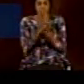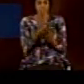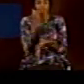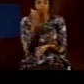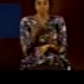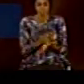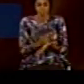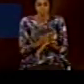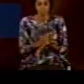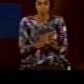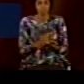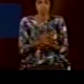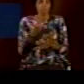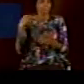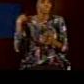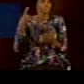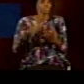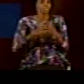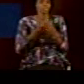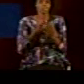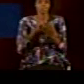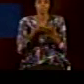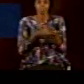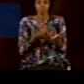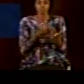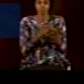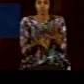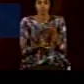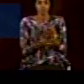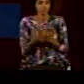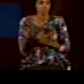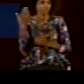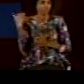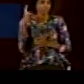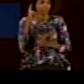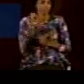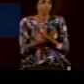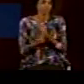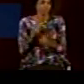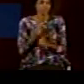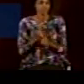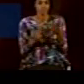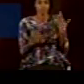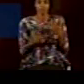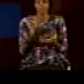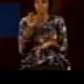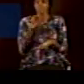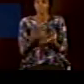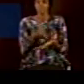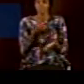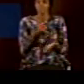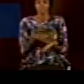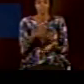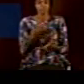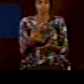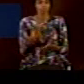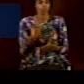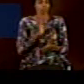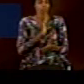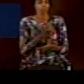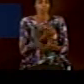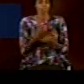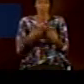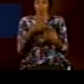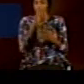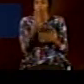Amen. Since the start of the global crusade a year ago, thousands of souls have been won into the kingdom